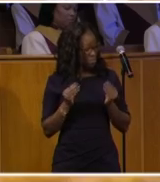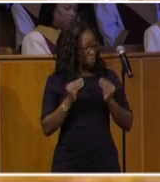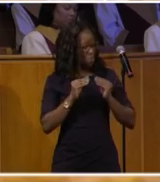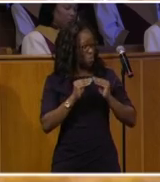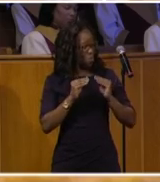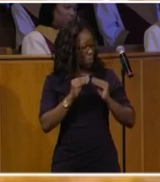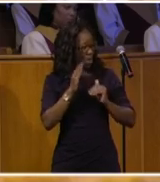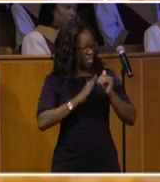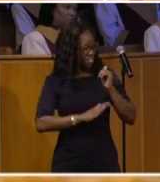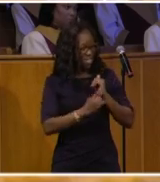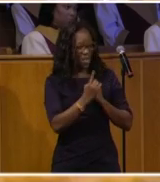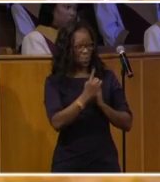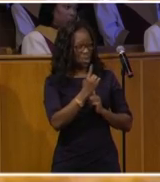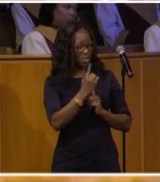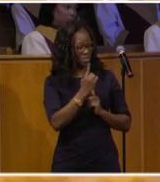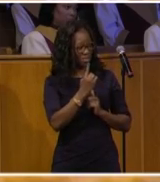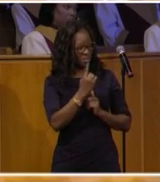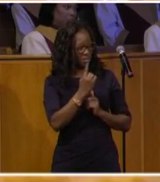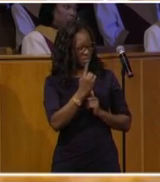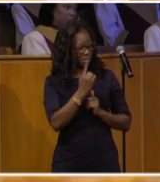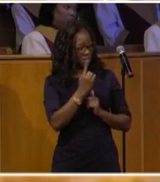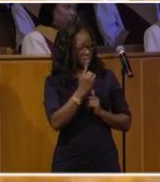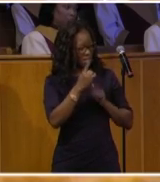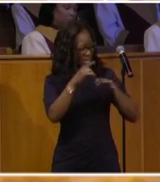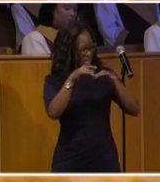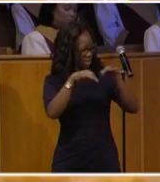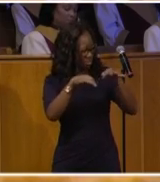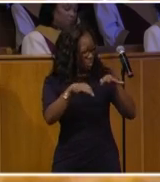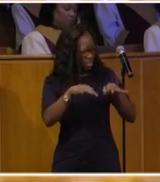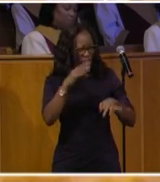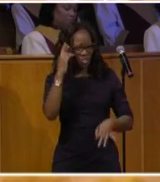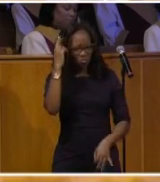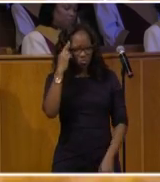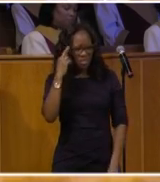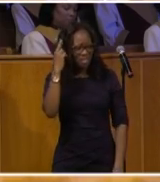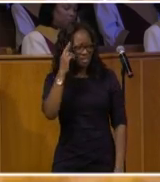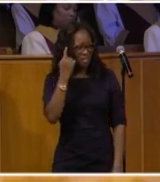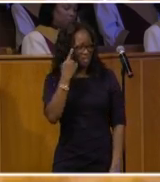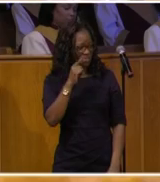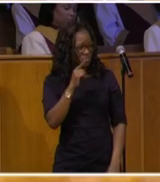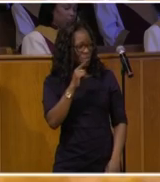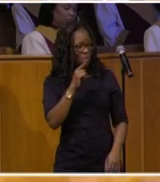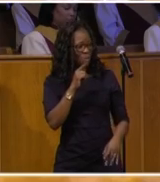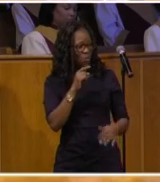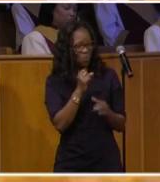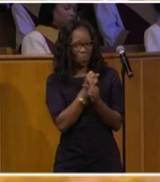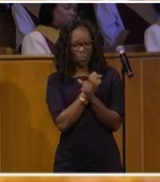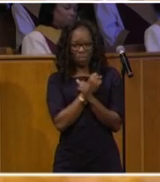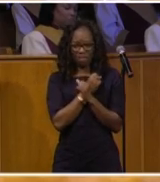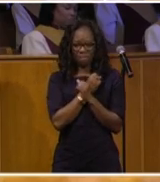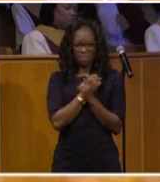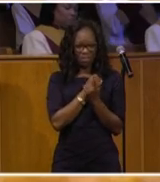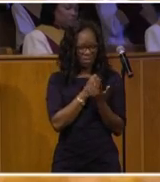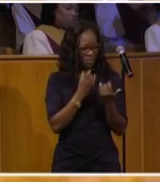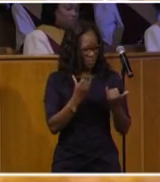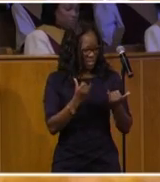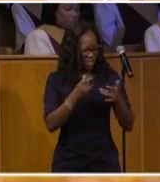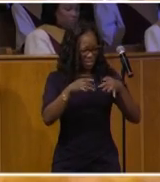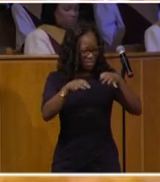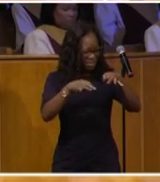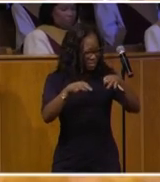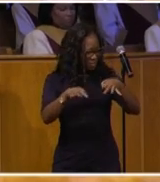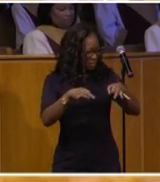there was more than one reason, explanation for the word love. And he